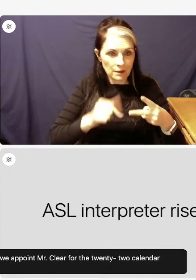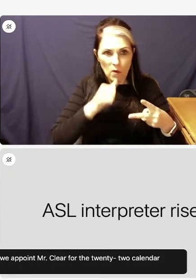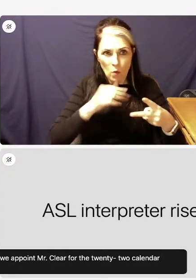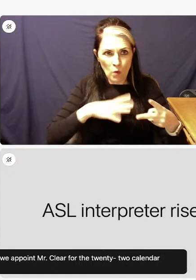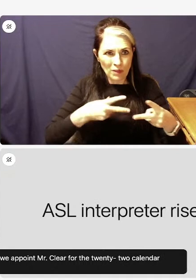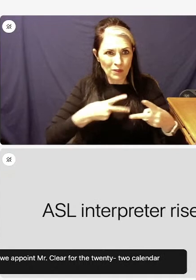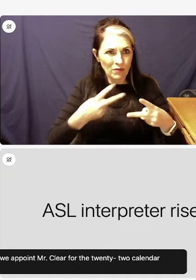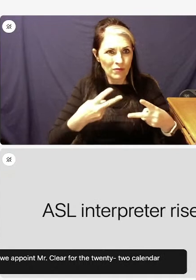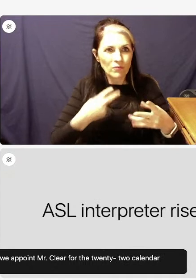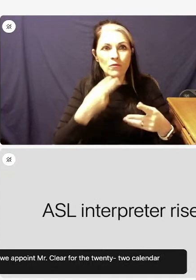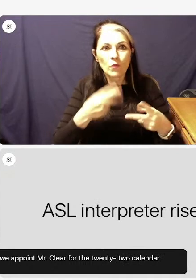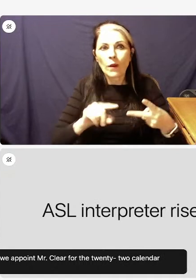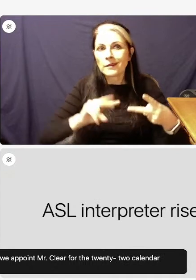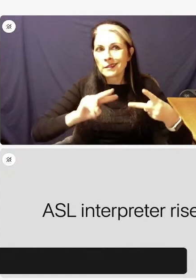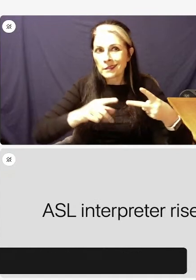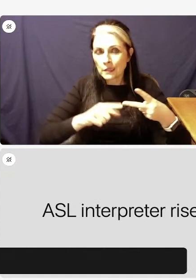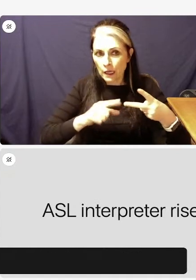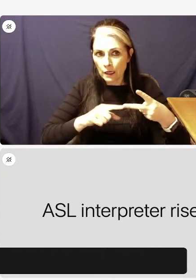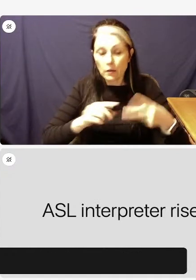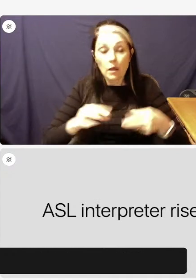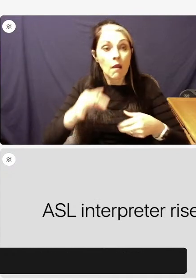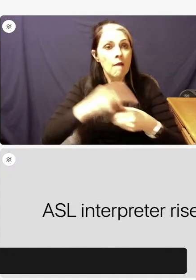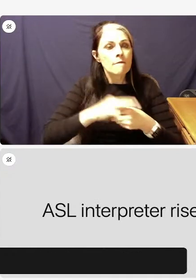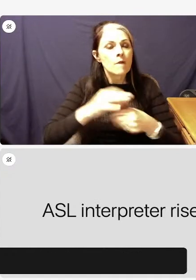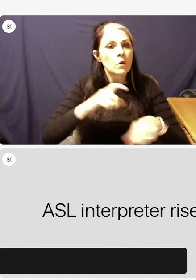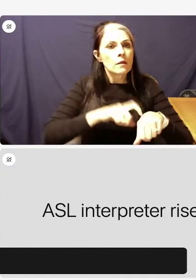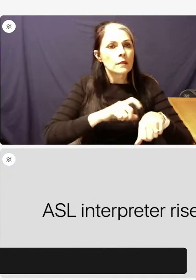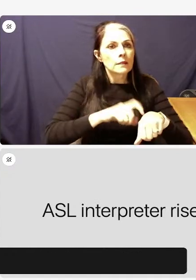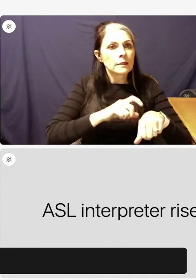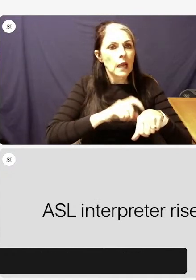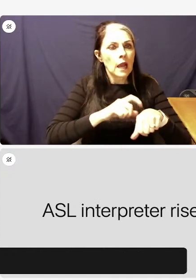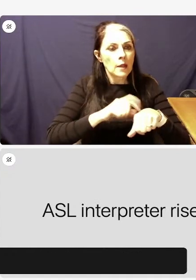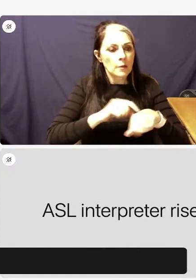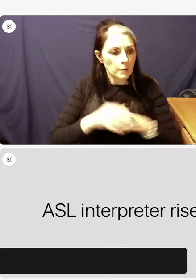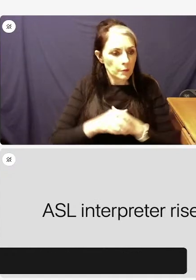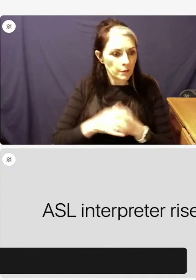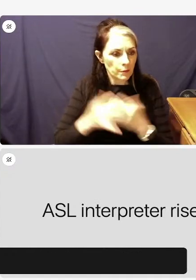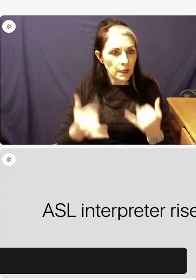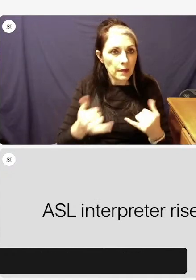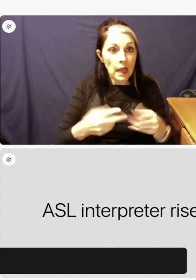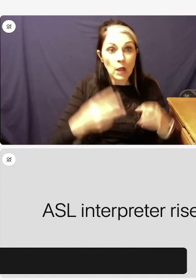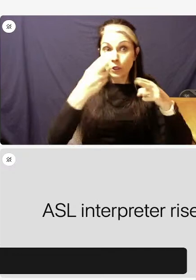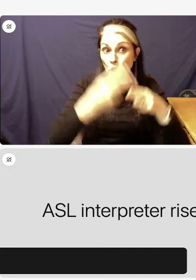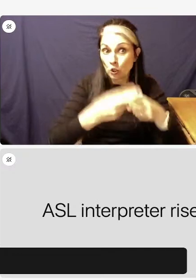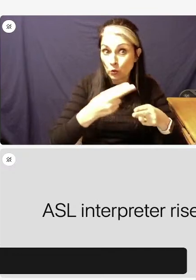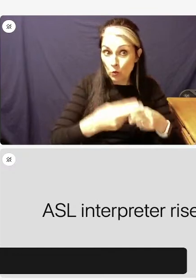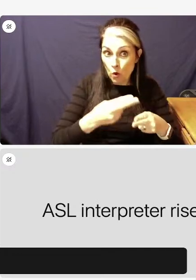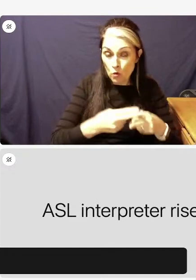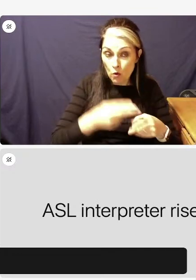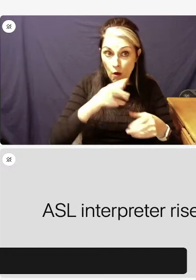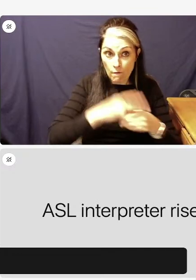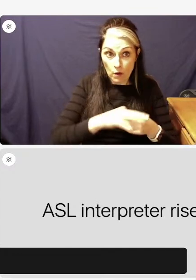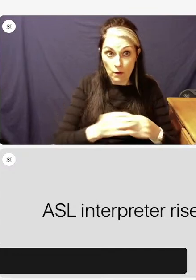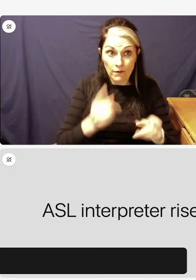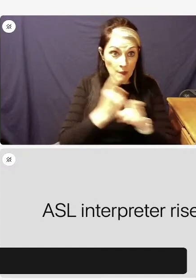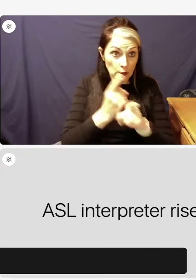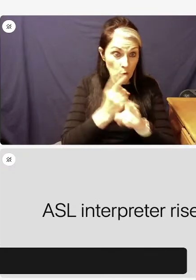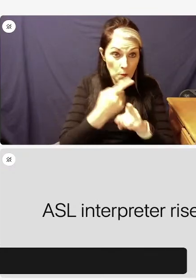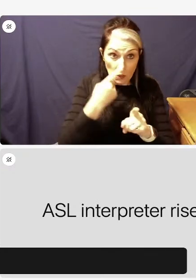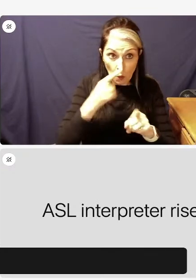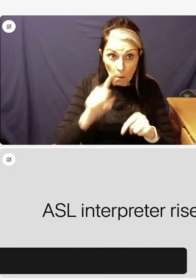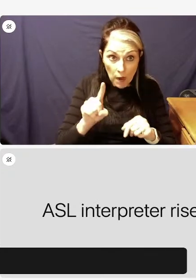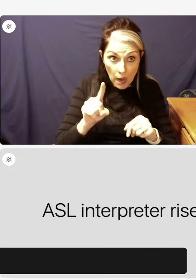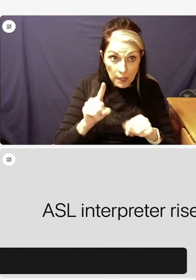ask for a um vote at this time in fact let's do a roll call vote if that'd be appropriate if you would mind